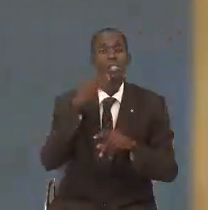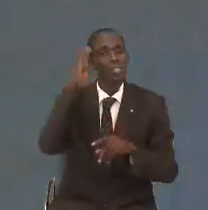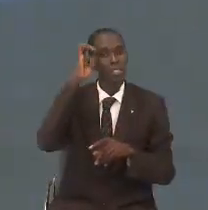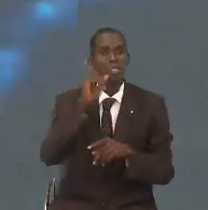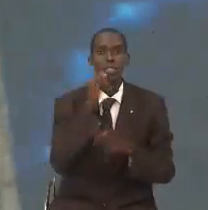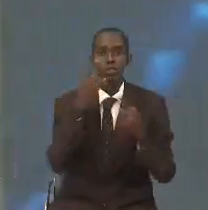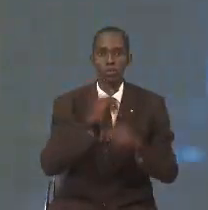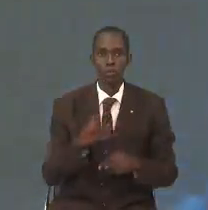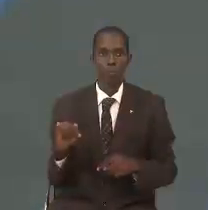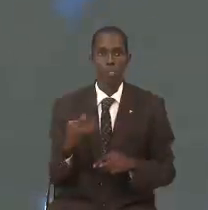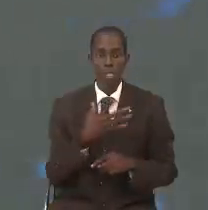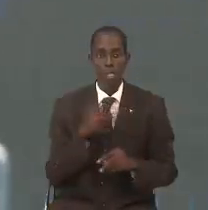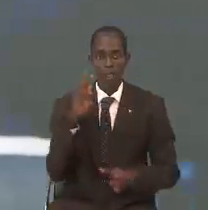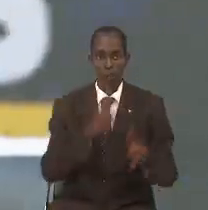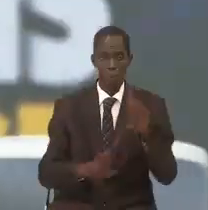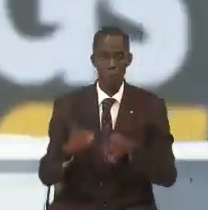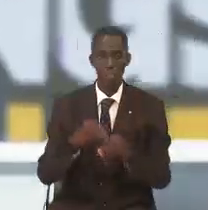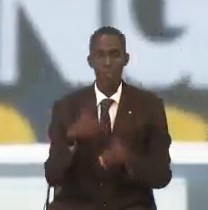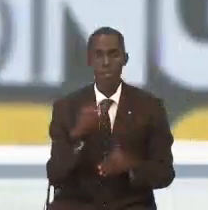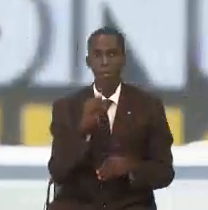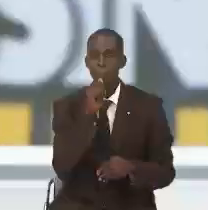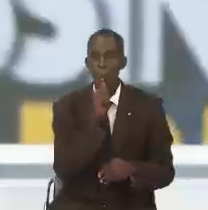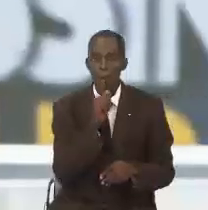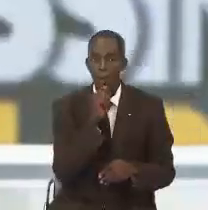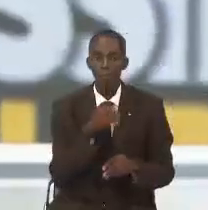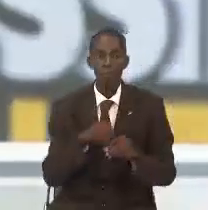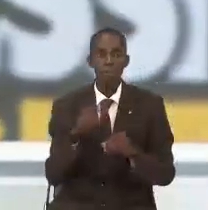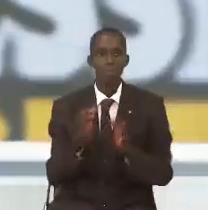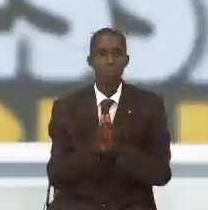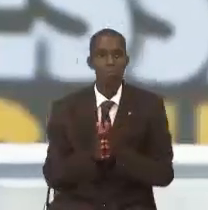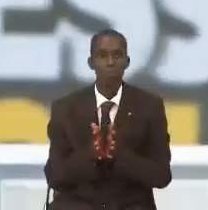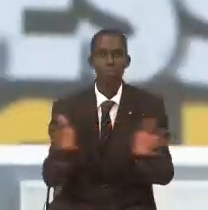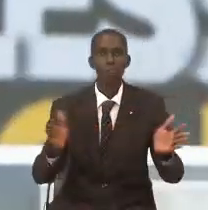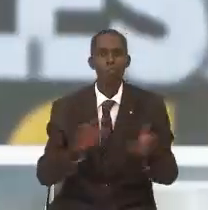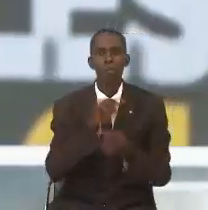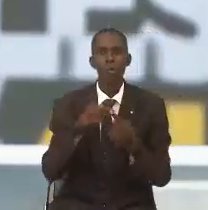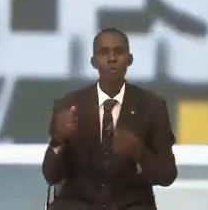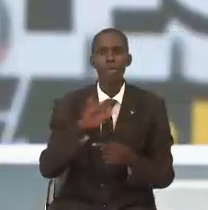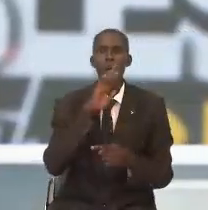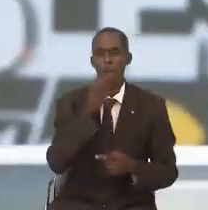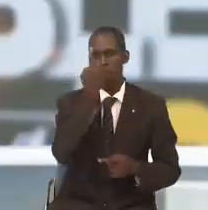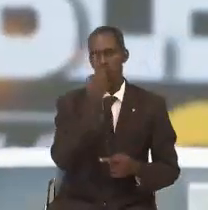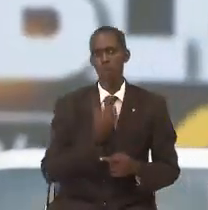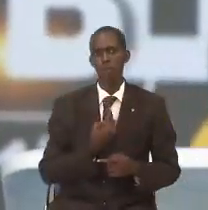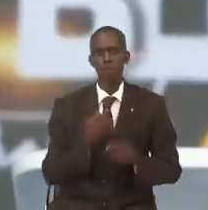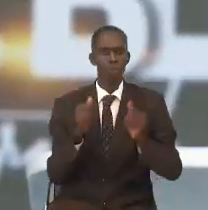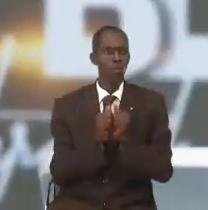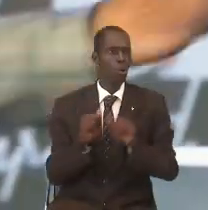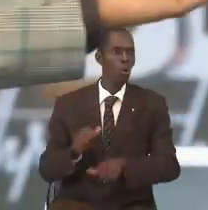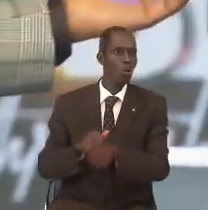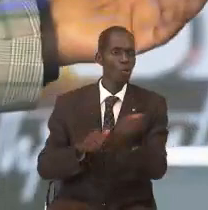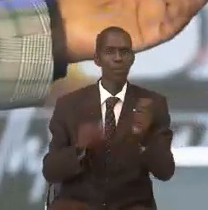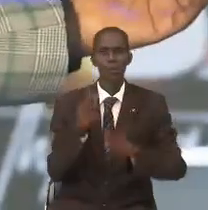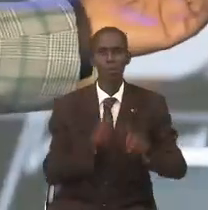people, in the private, in the public, when they're alone, when they're with other people,